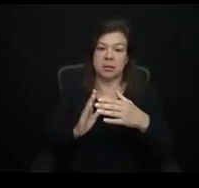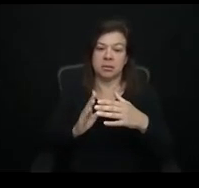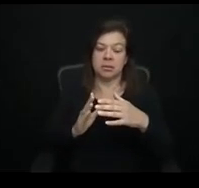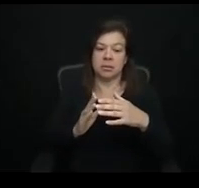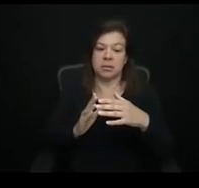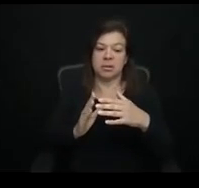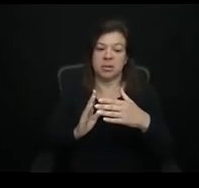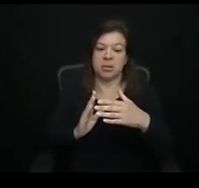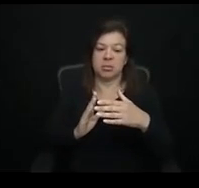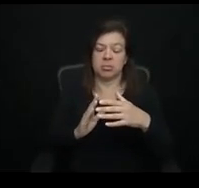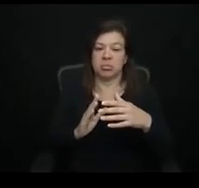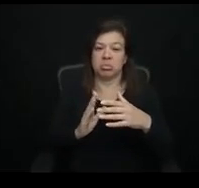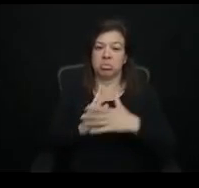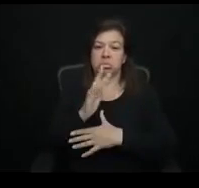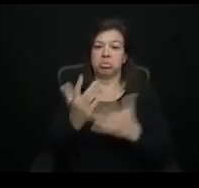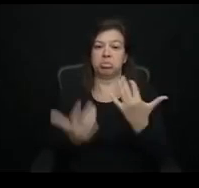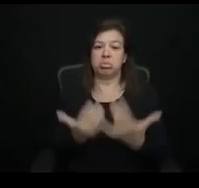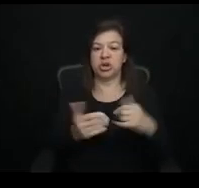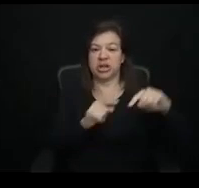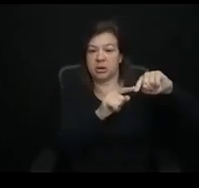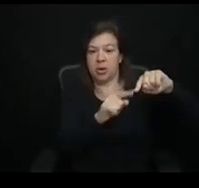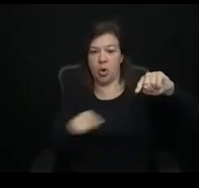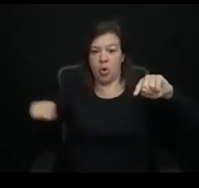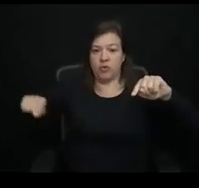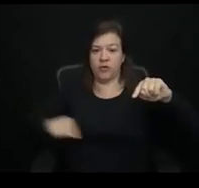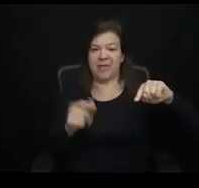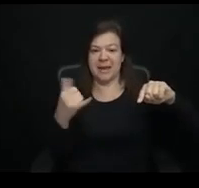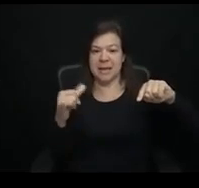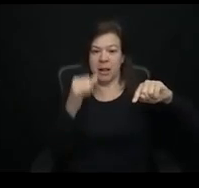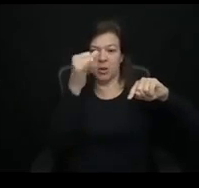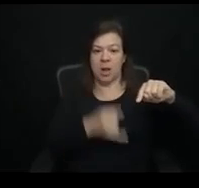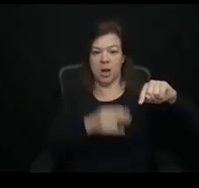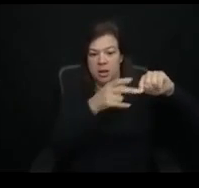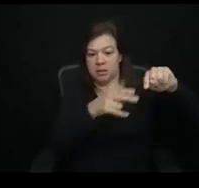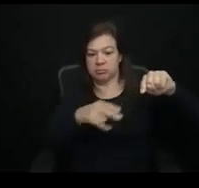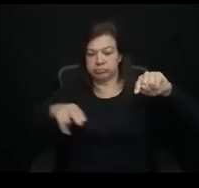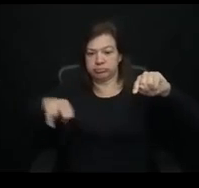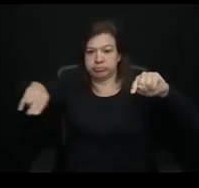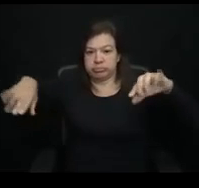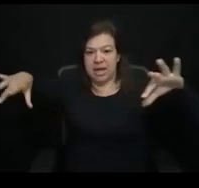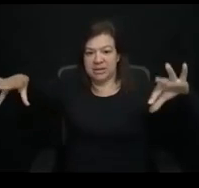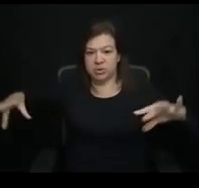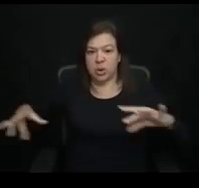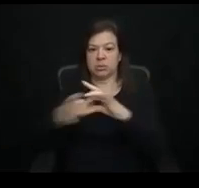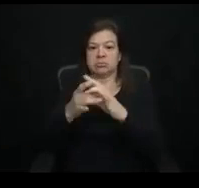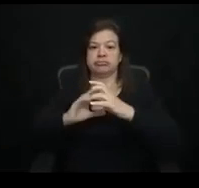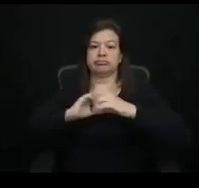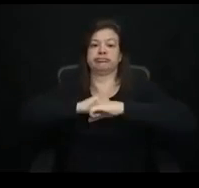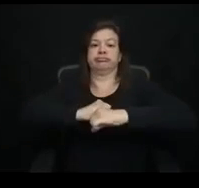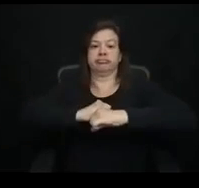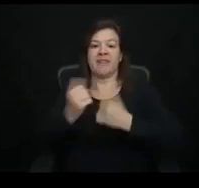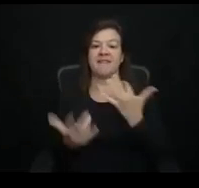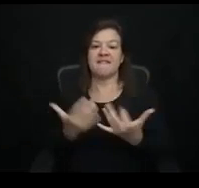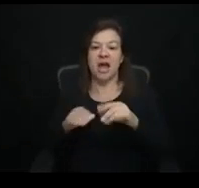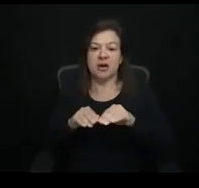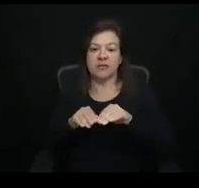probably about where my mouse pointer is, through this drainage and then back over to this to lock all this fire off that's up here that would be